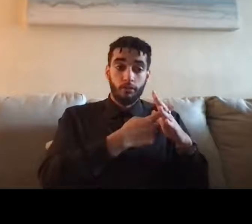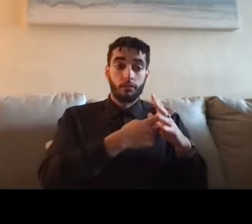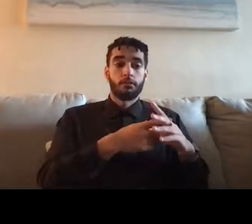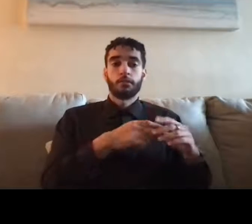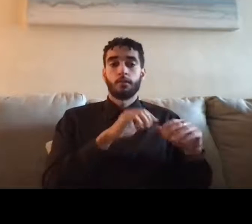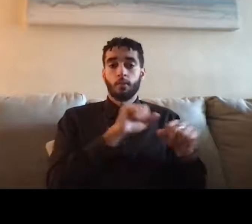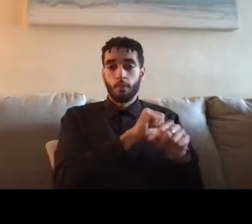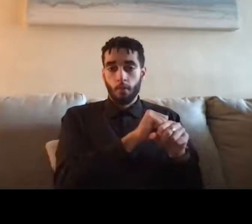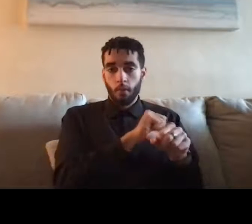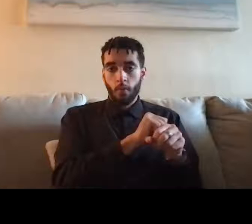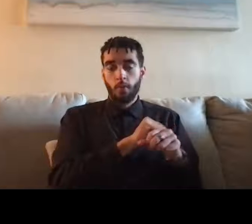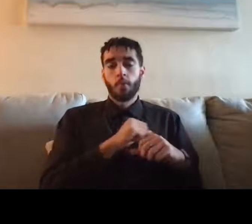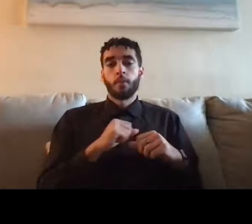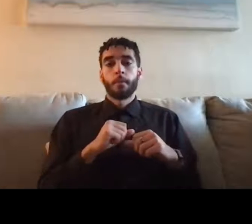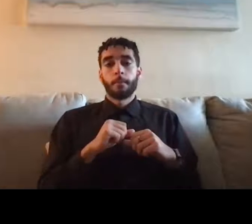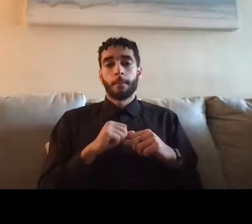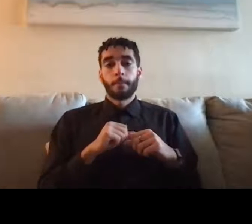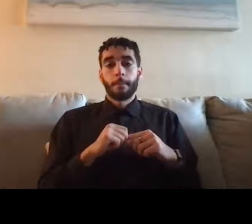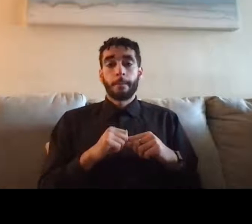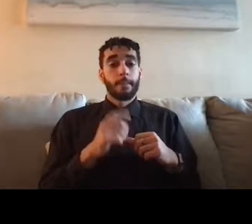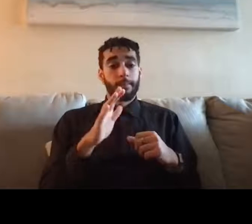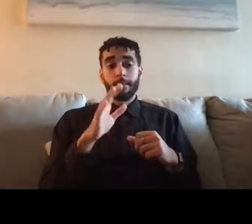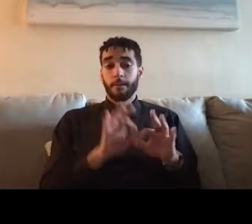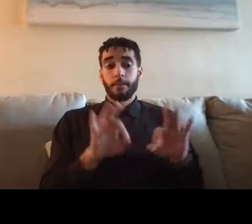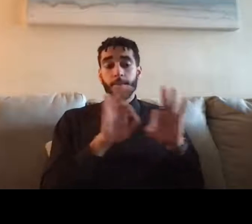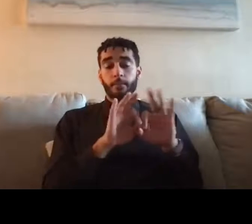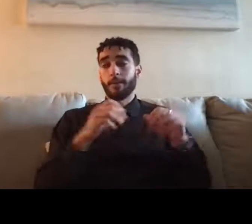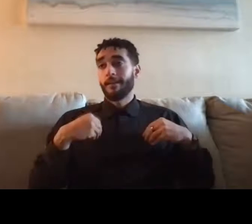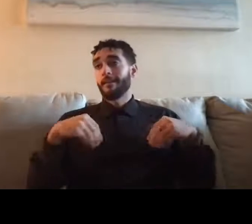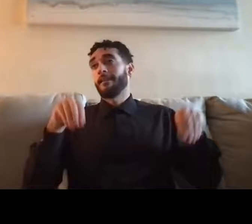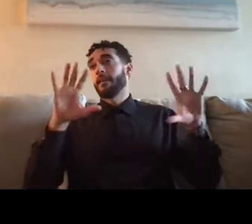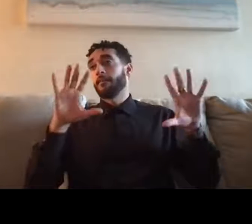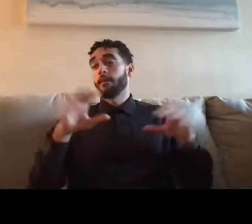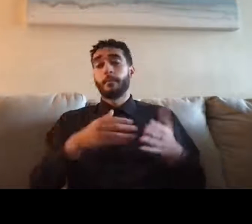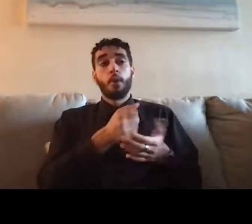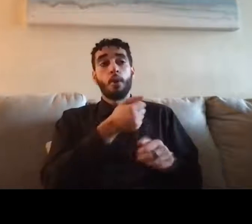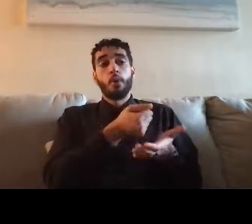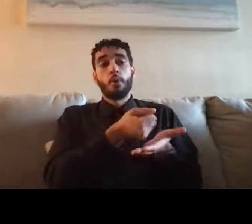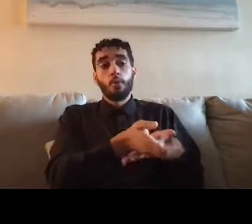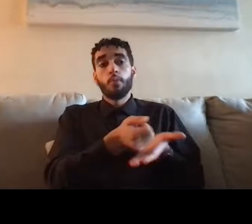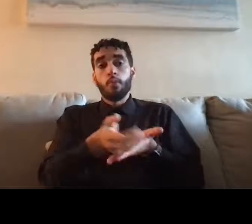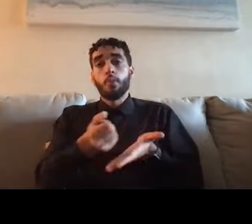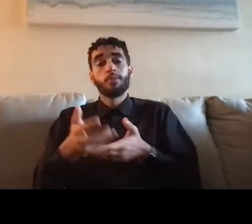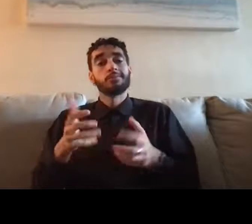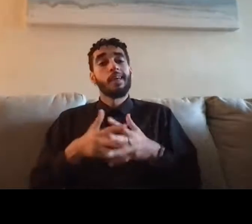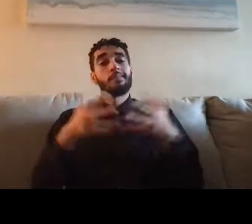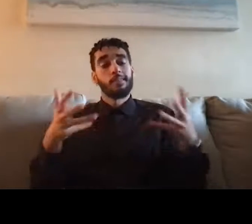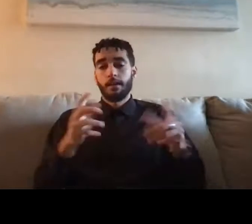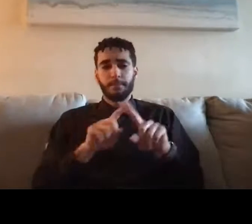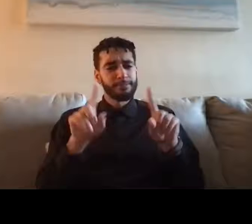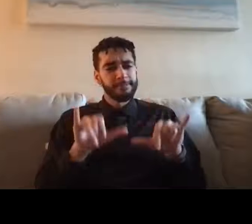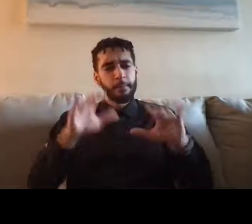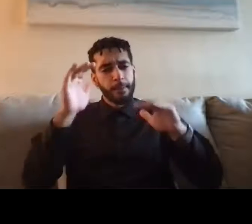well prescribed, and they're making important sacrifices and losing opportunities. And how do we make sure we balance all of this?